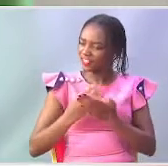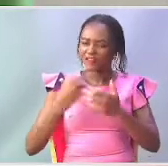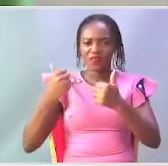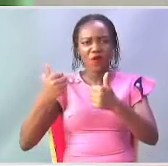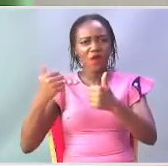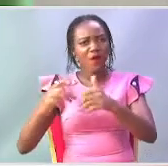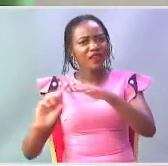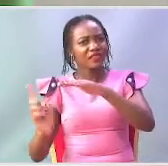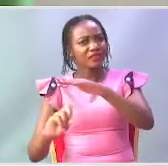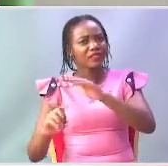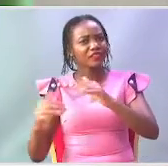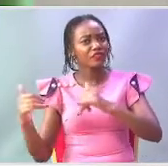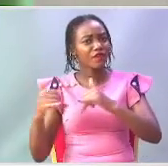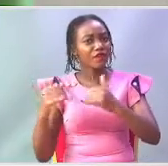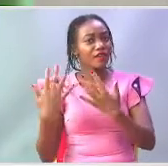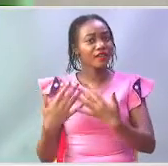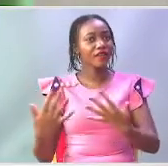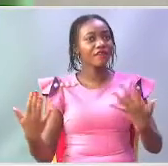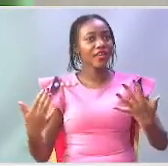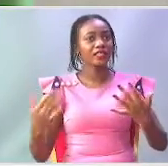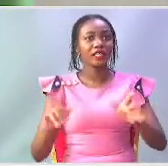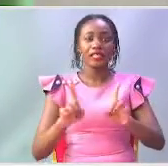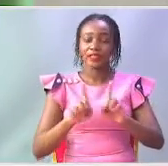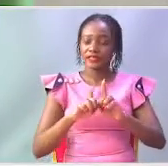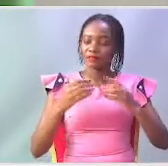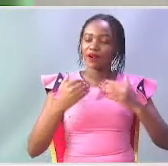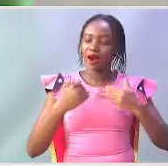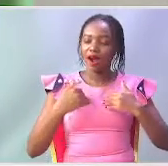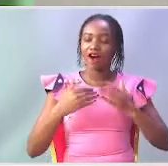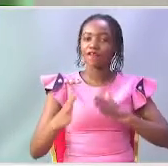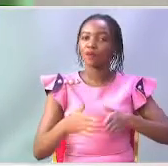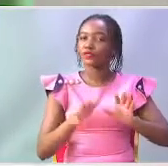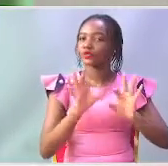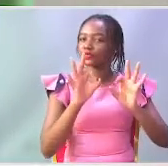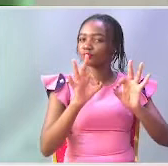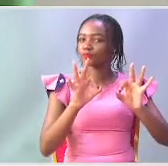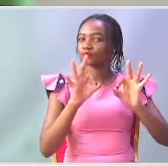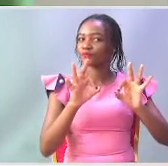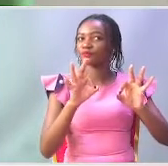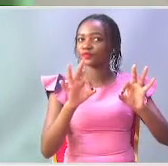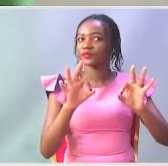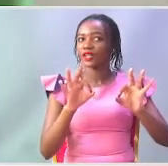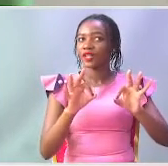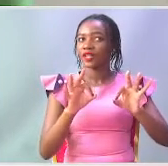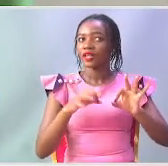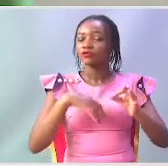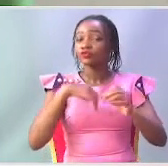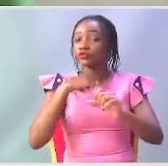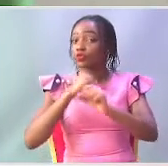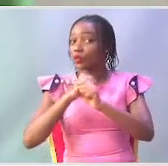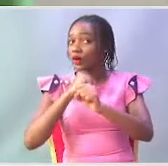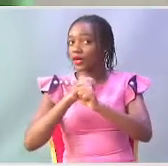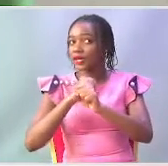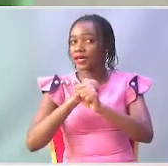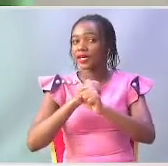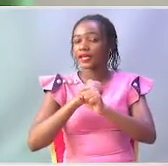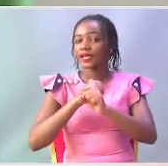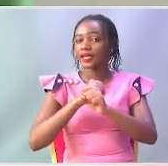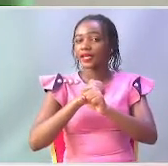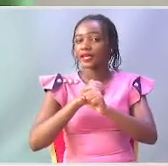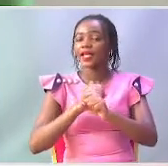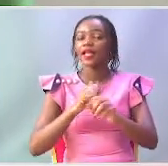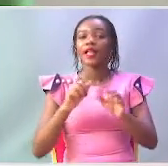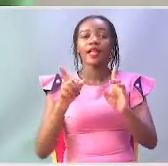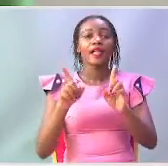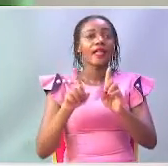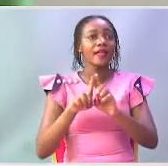Ministry of Foreign Affairs, which has given me a great opportunity to consolidate this array